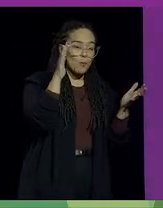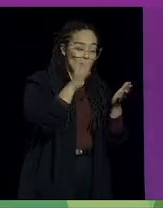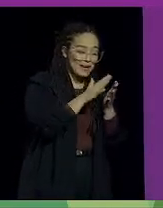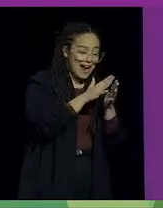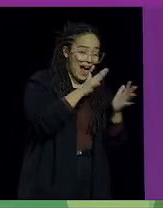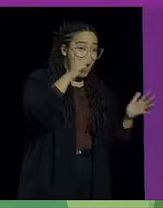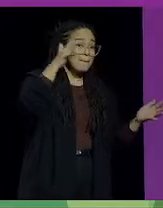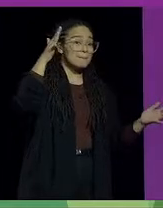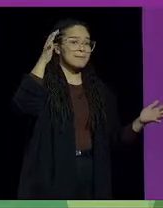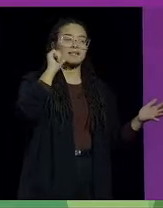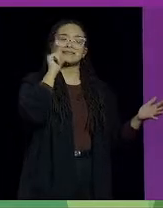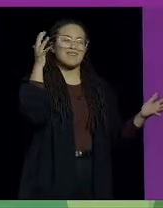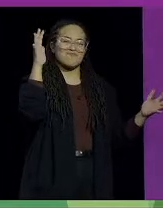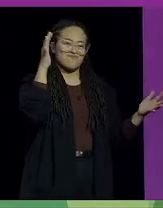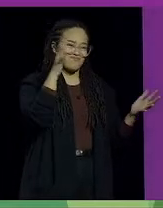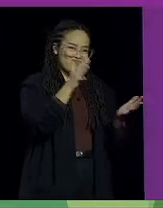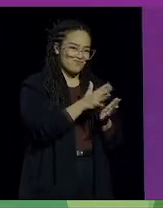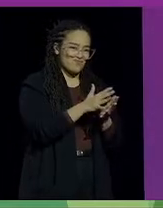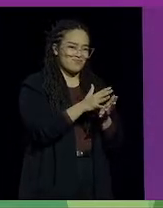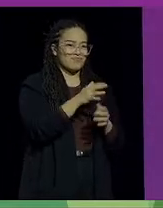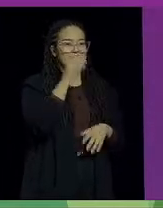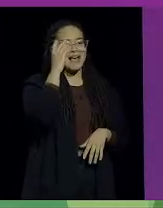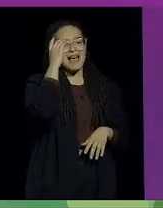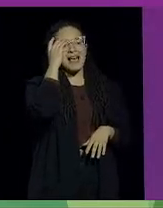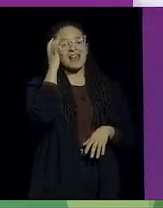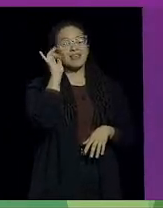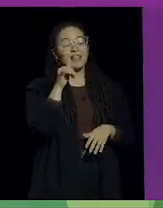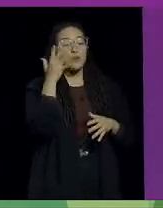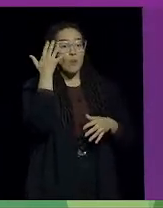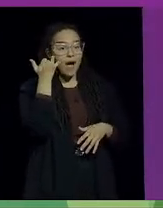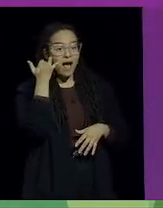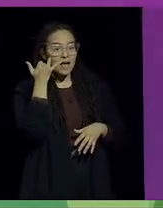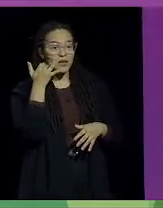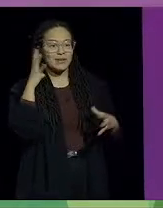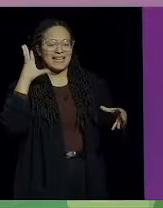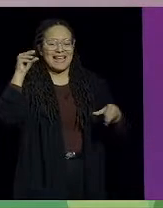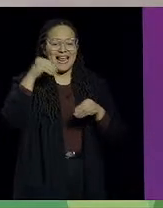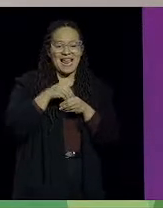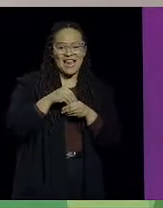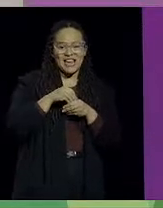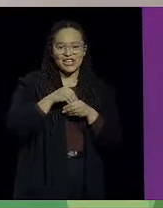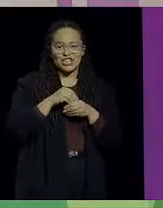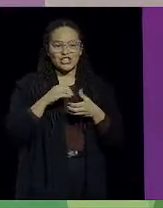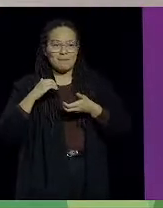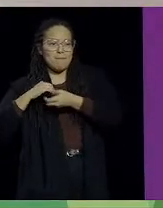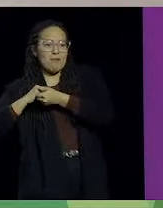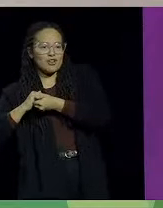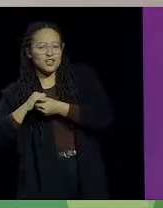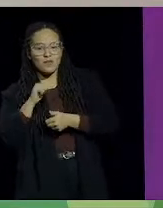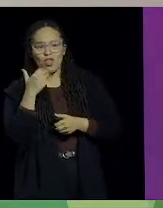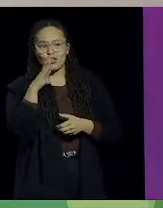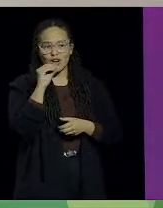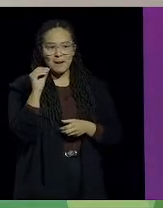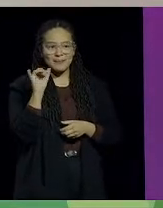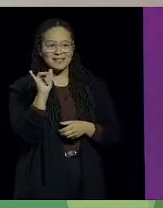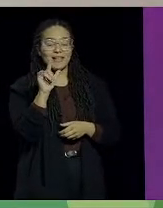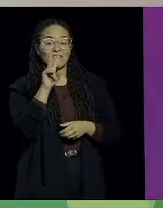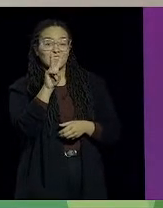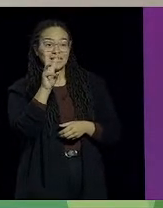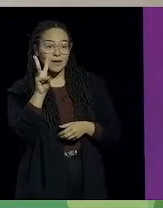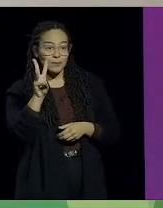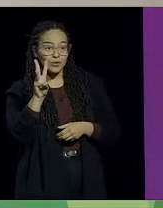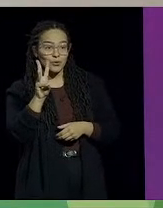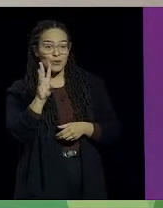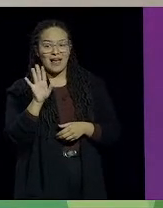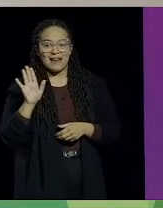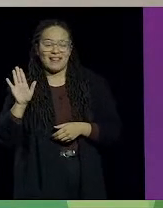up than by narrowing down. That's why we engage in collaborations with other companies, such as